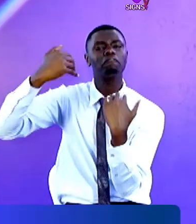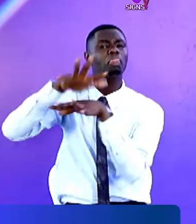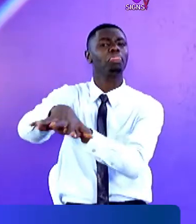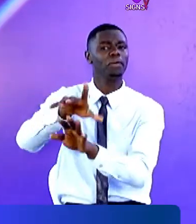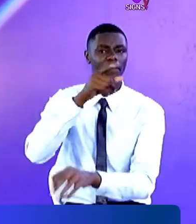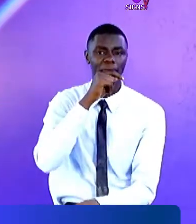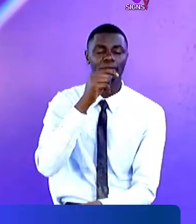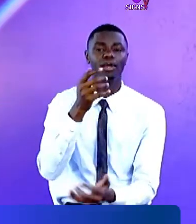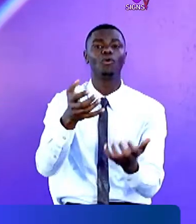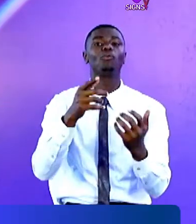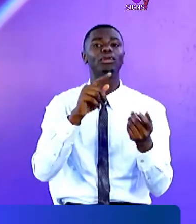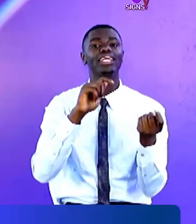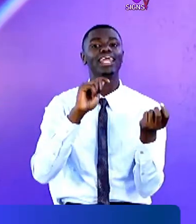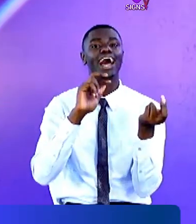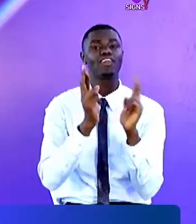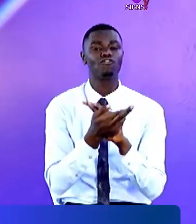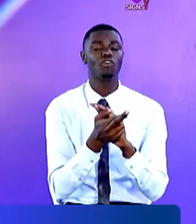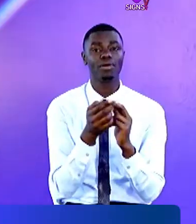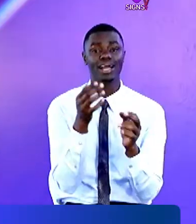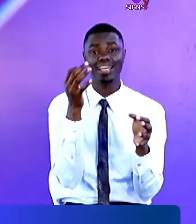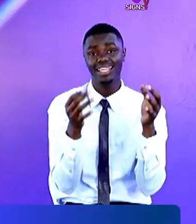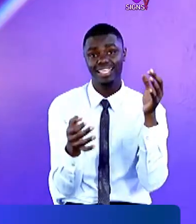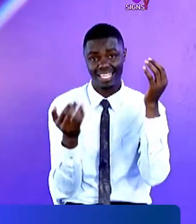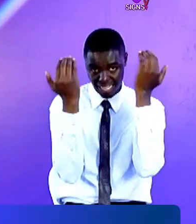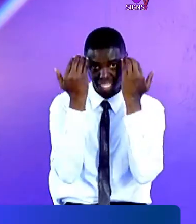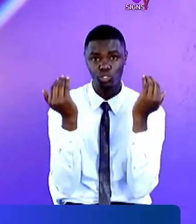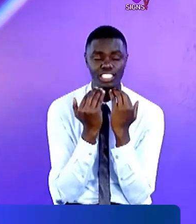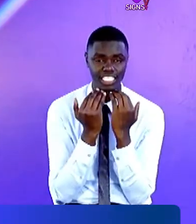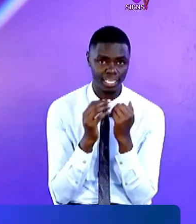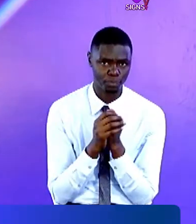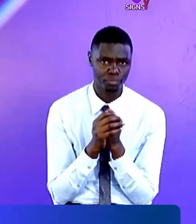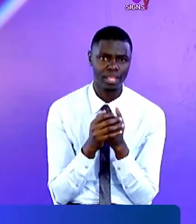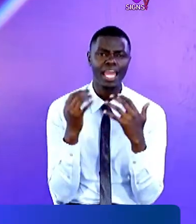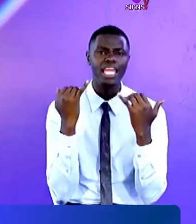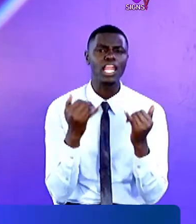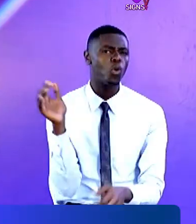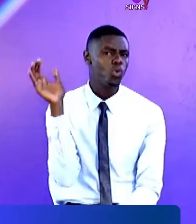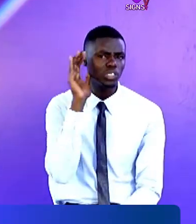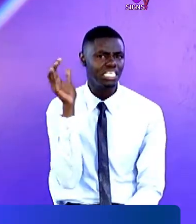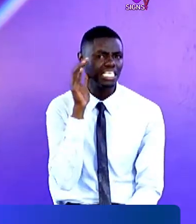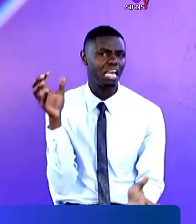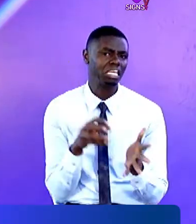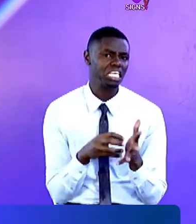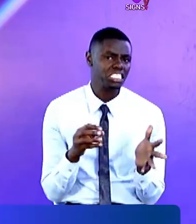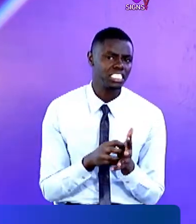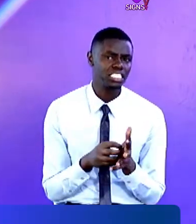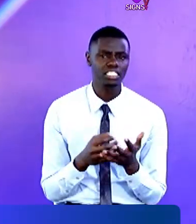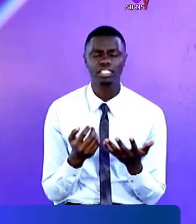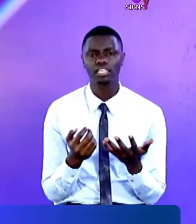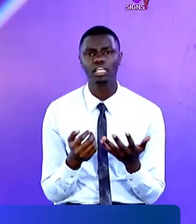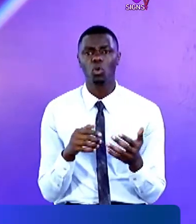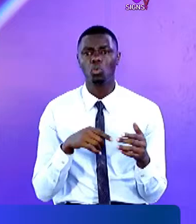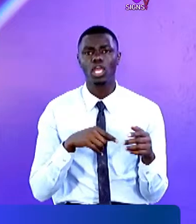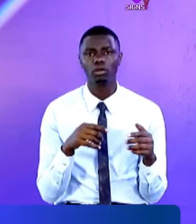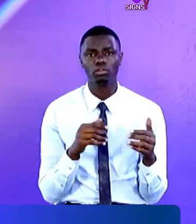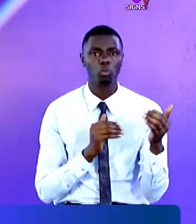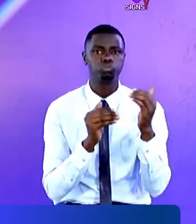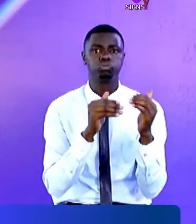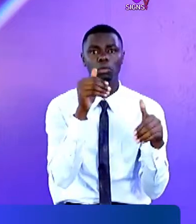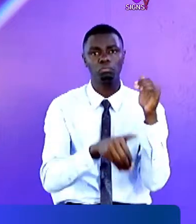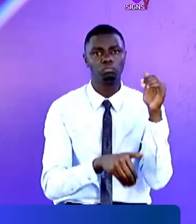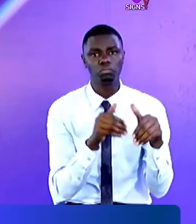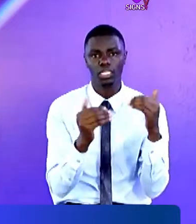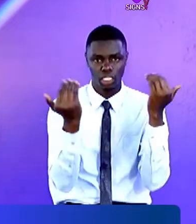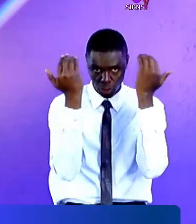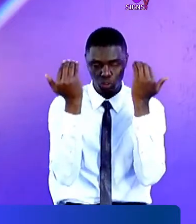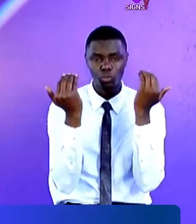we need a reform in the judiciary, especially now when you hear such like cases. We are going to an election. Supreme Court